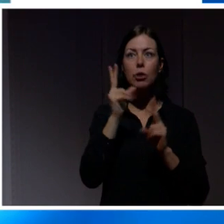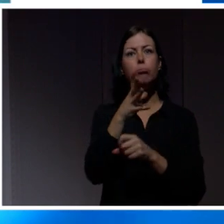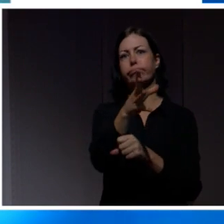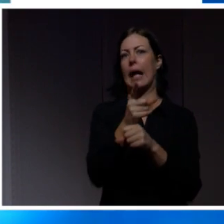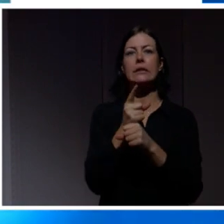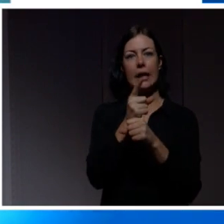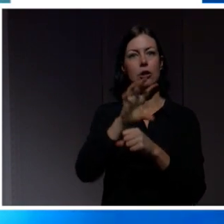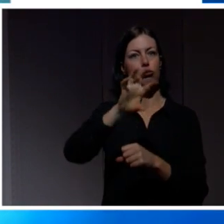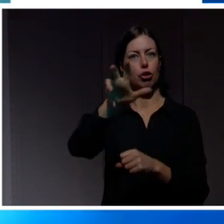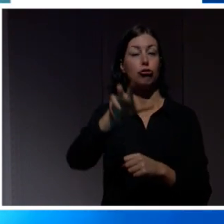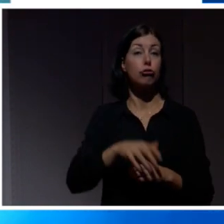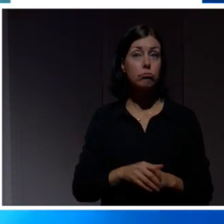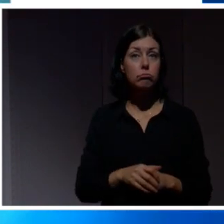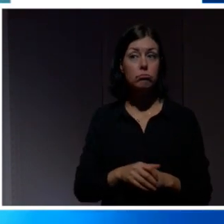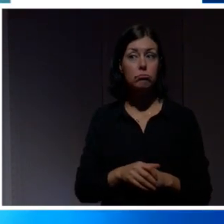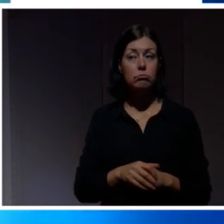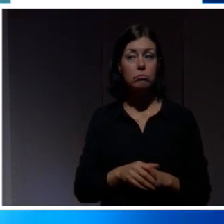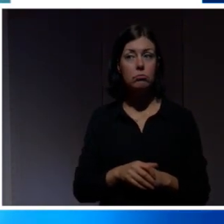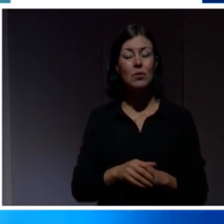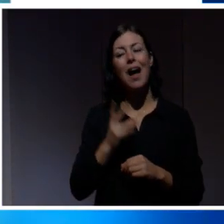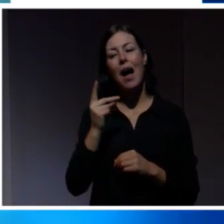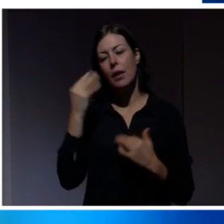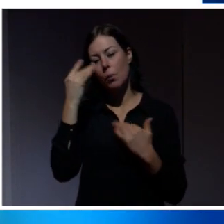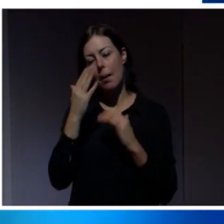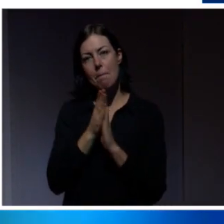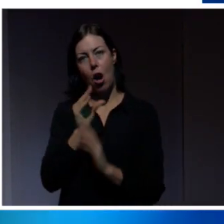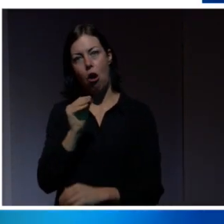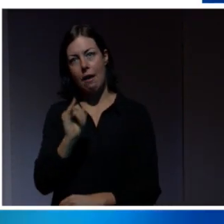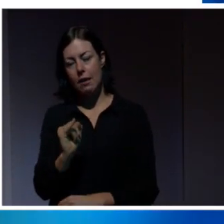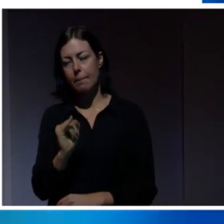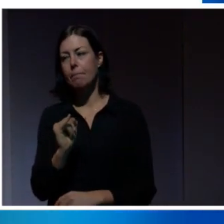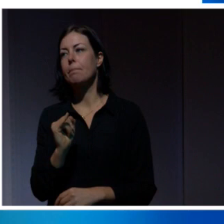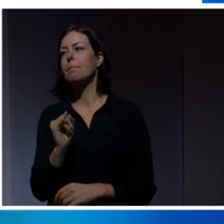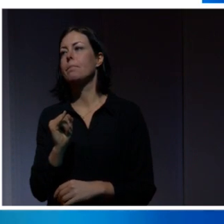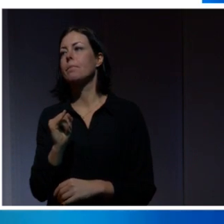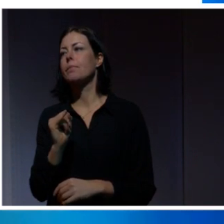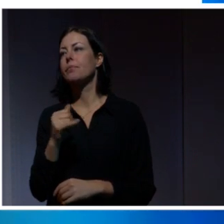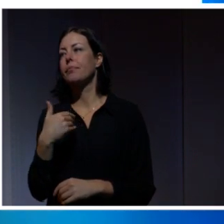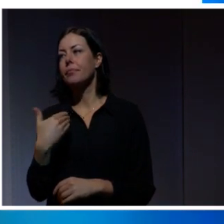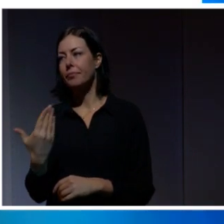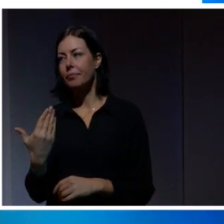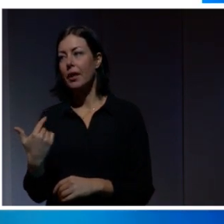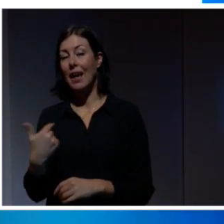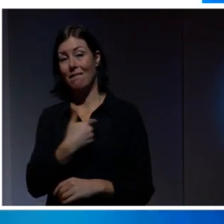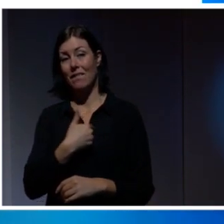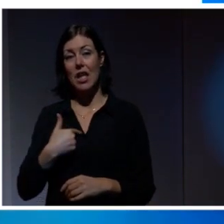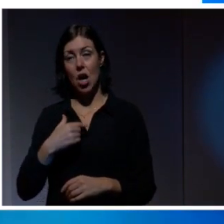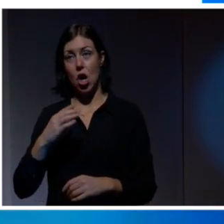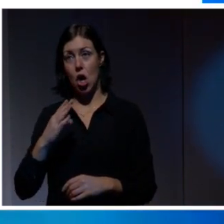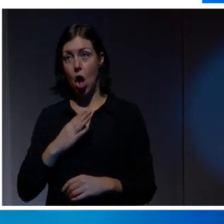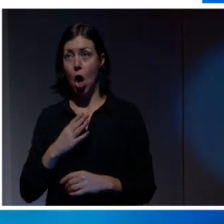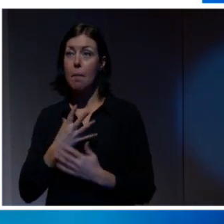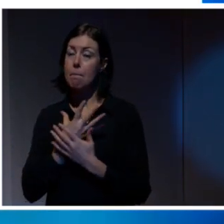sign. And the other problem that we have with AI is that we have a lot of cases, particularly